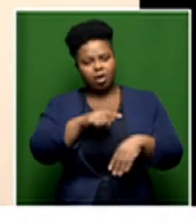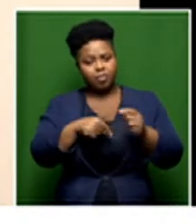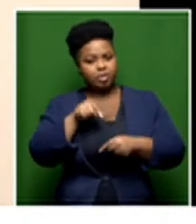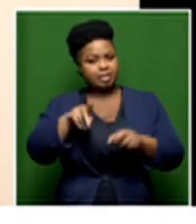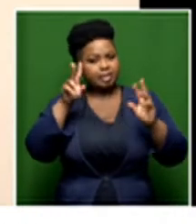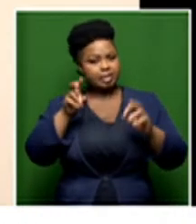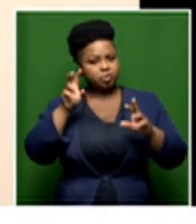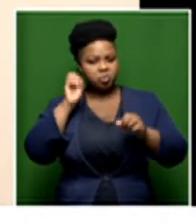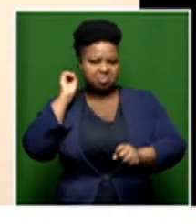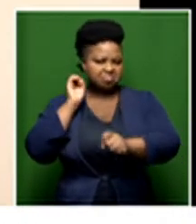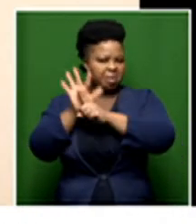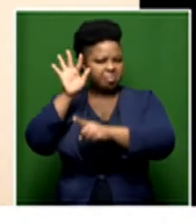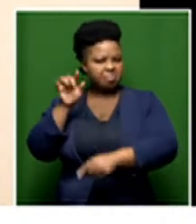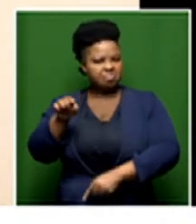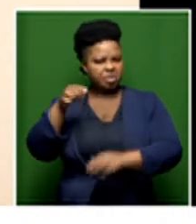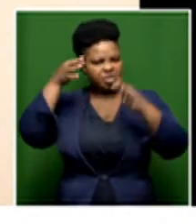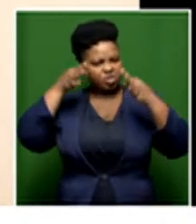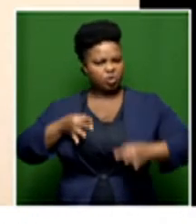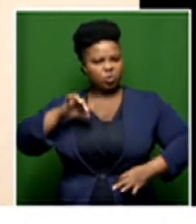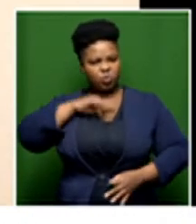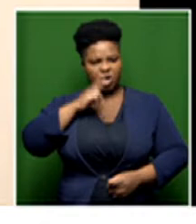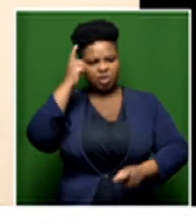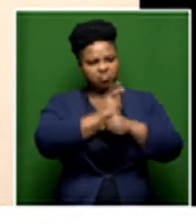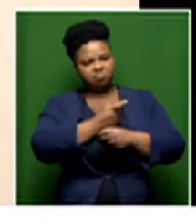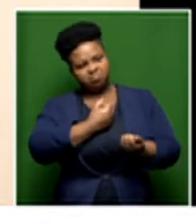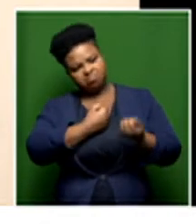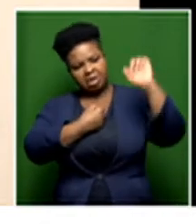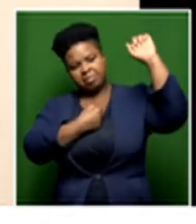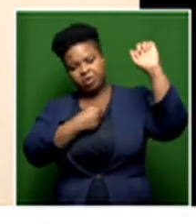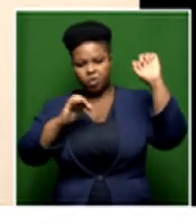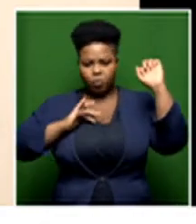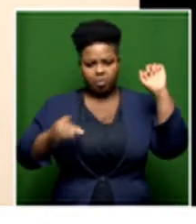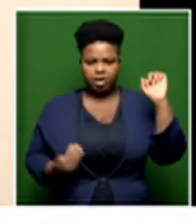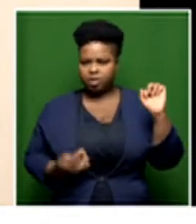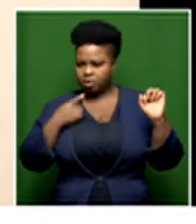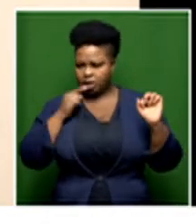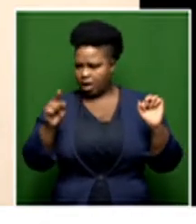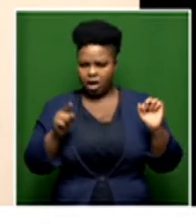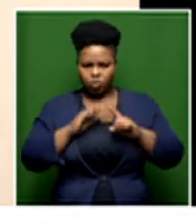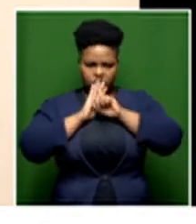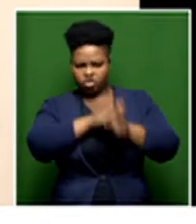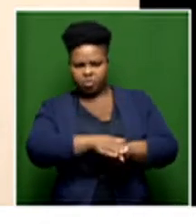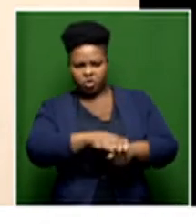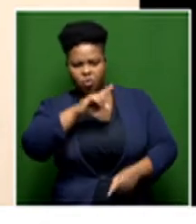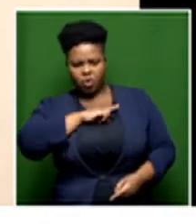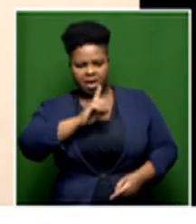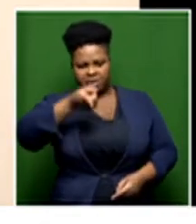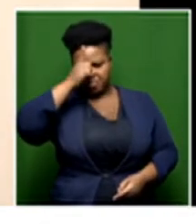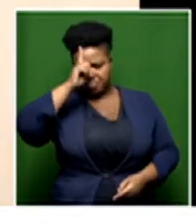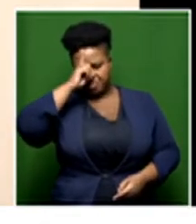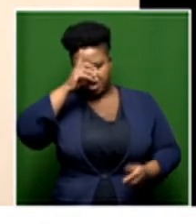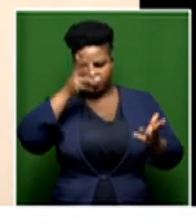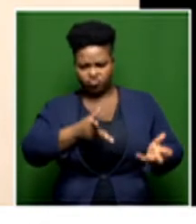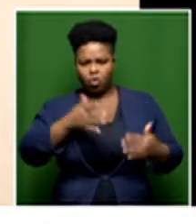and attacked this decision and said that one cannot discriminate on the basis of color